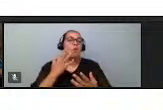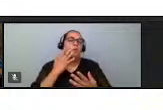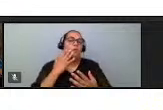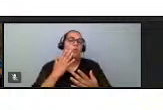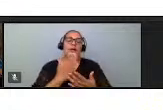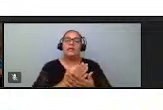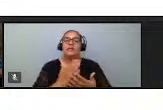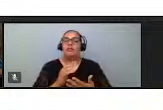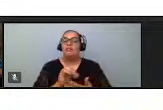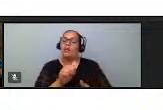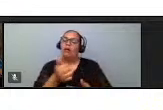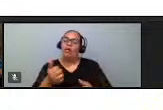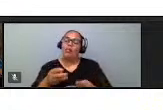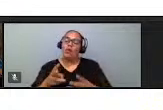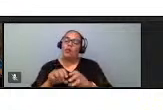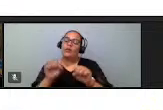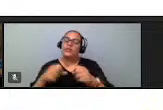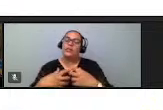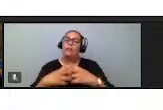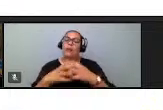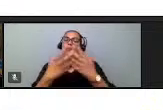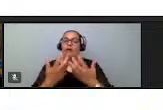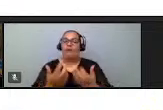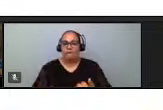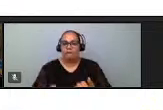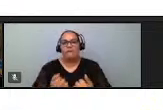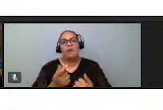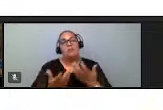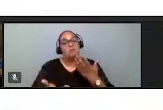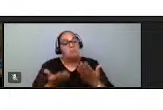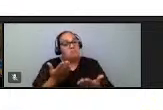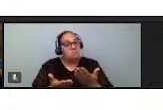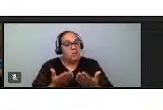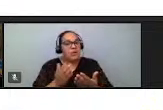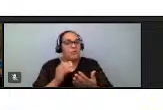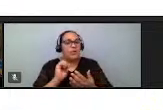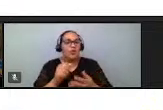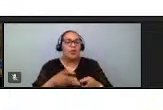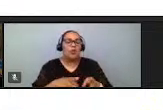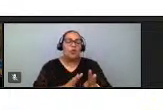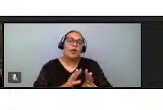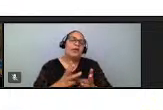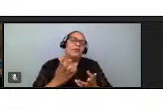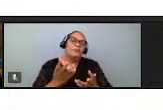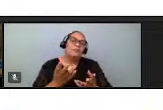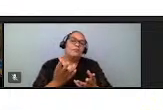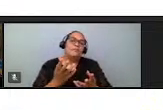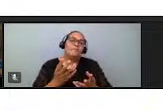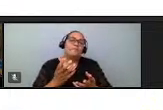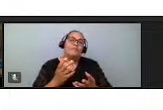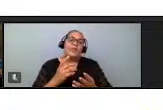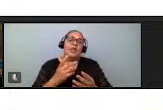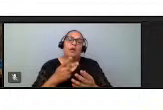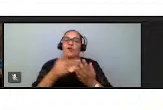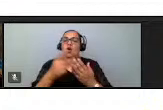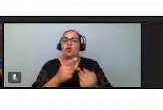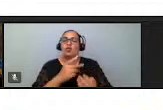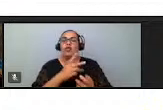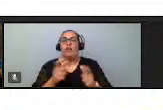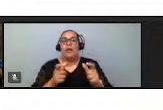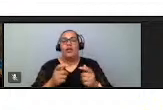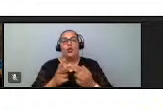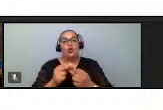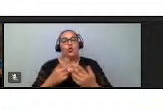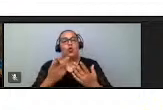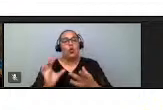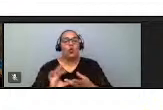some alternative system is put in place perhaps a form of a uh project management unit